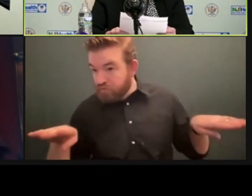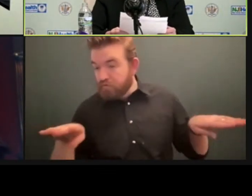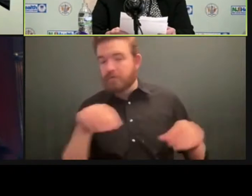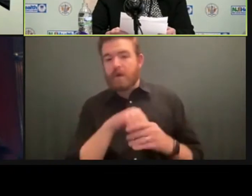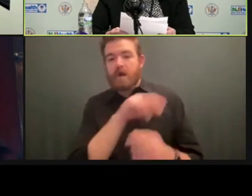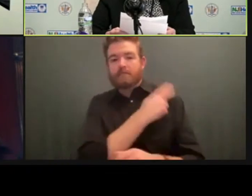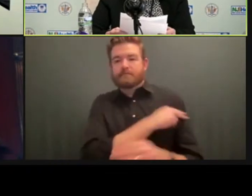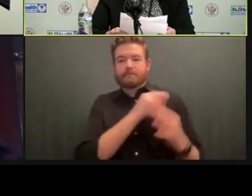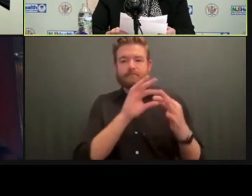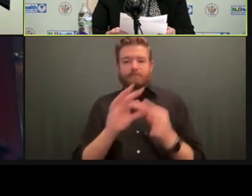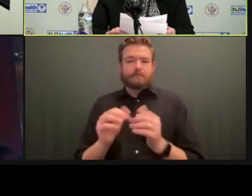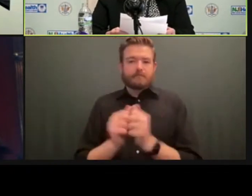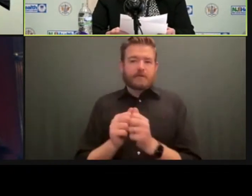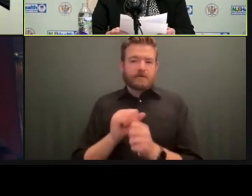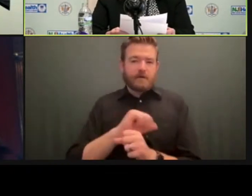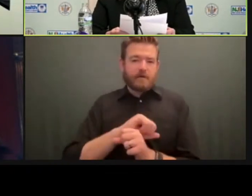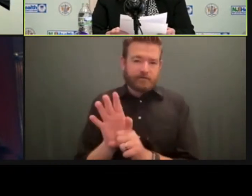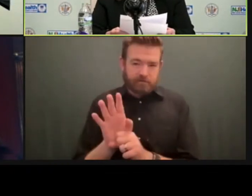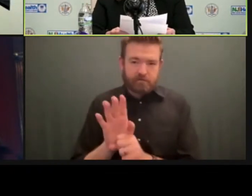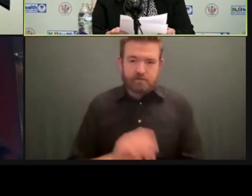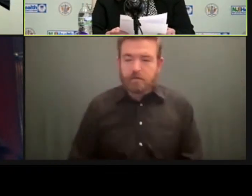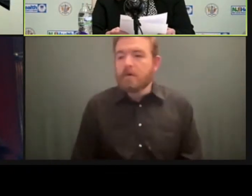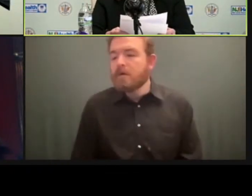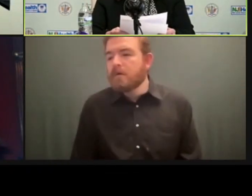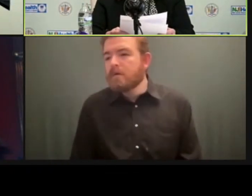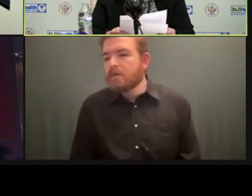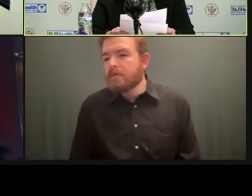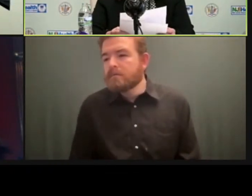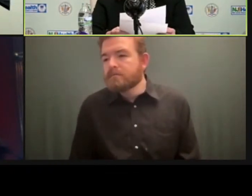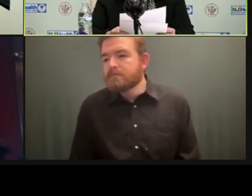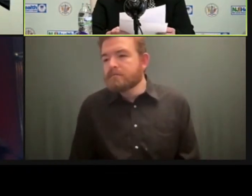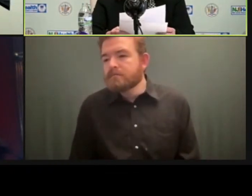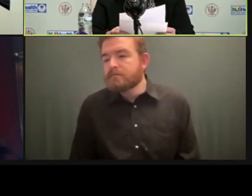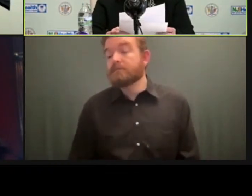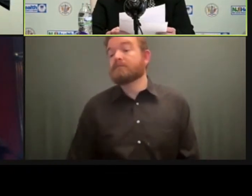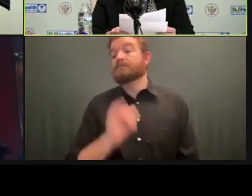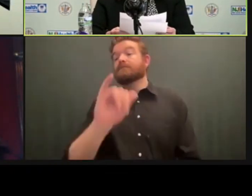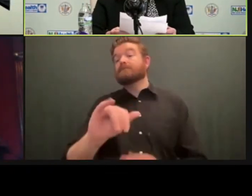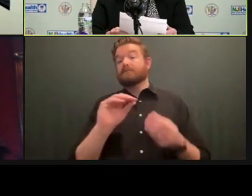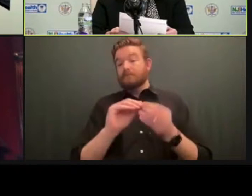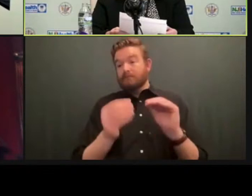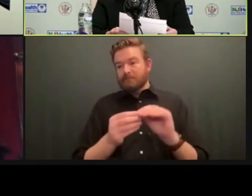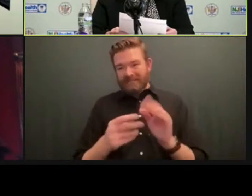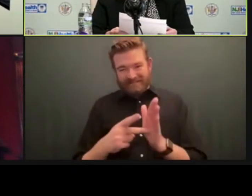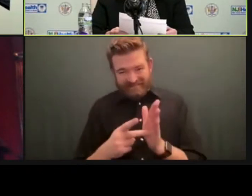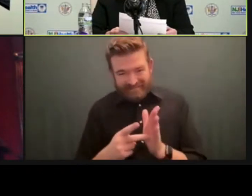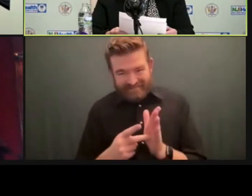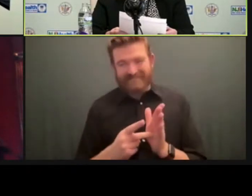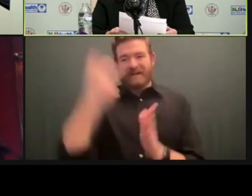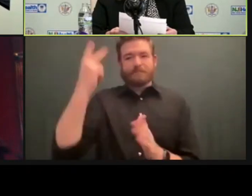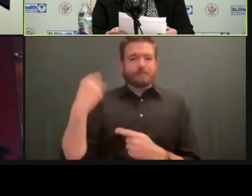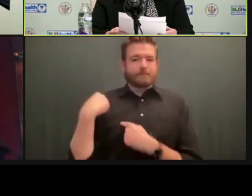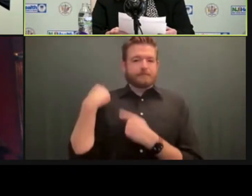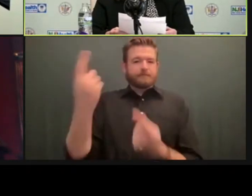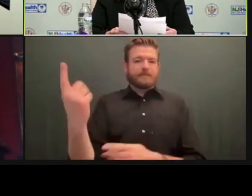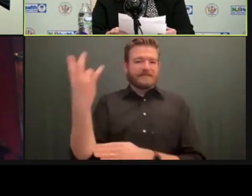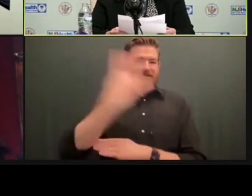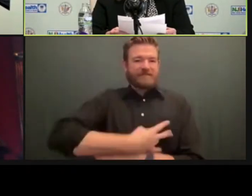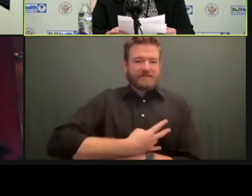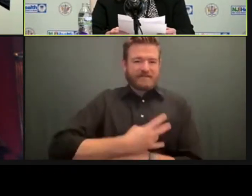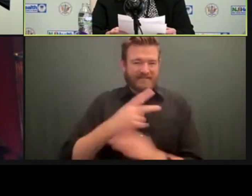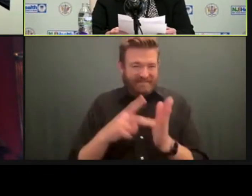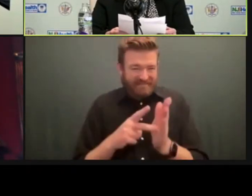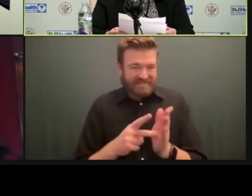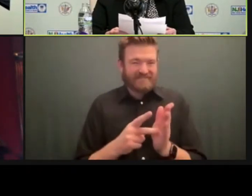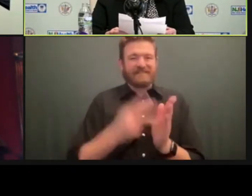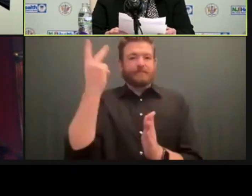under investigation. That number has nearly doubled over the last 7 days. The demand for COVID testing